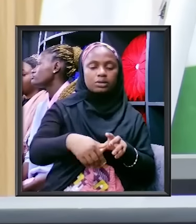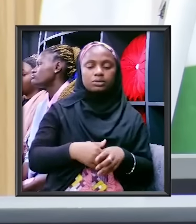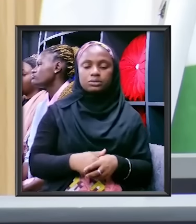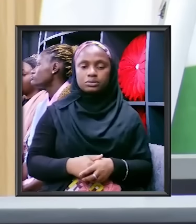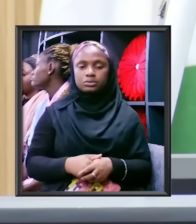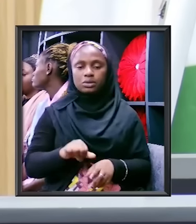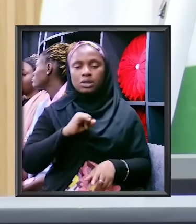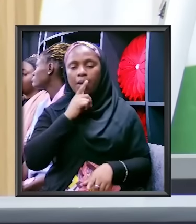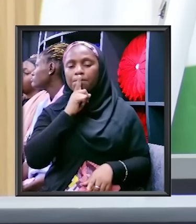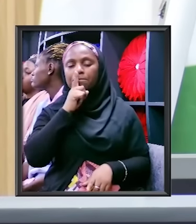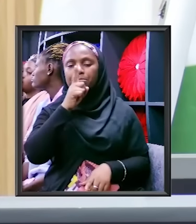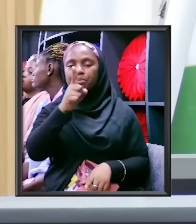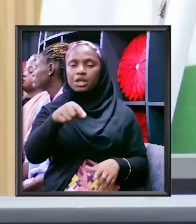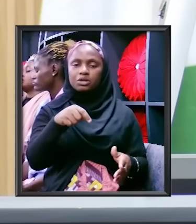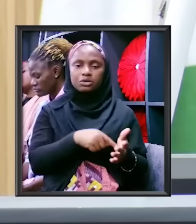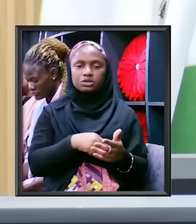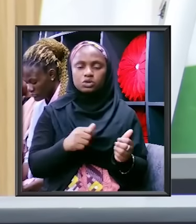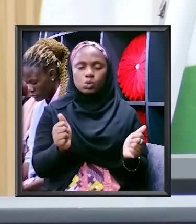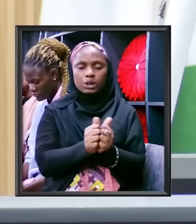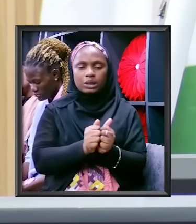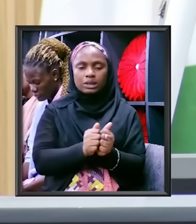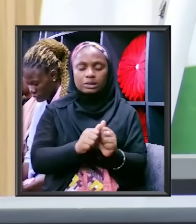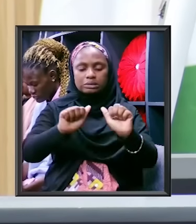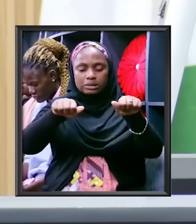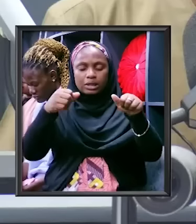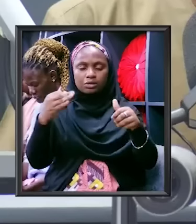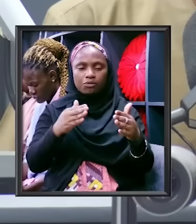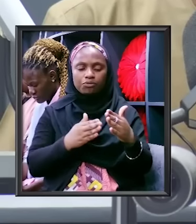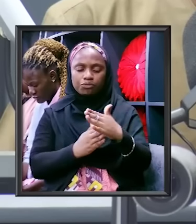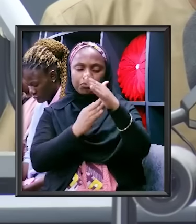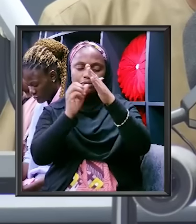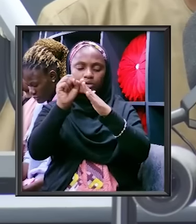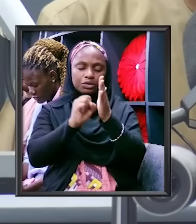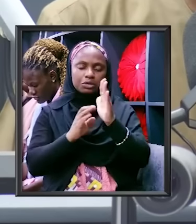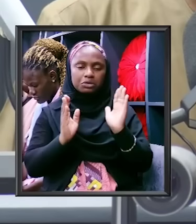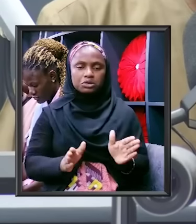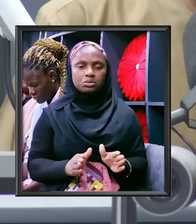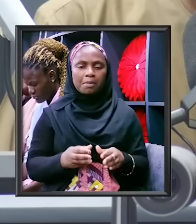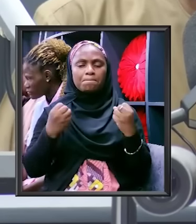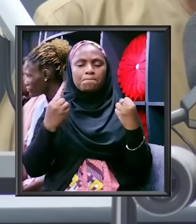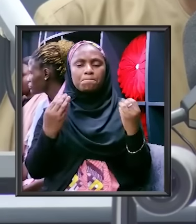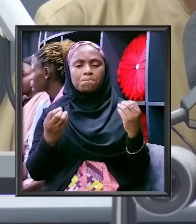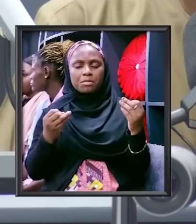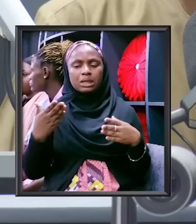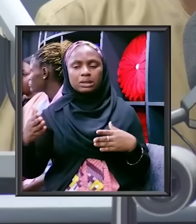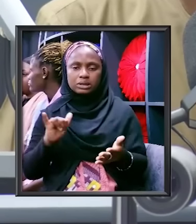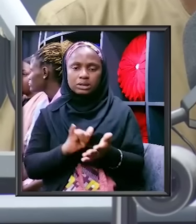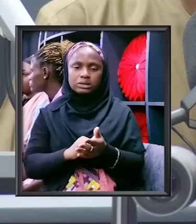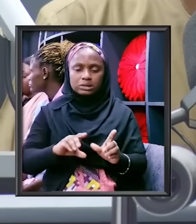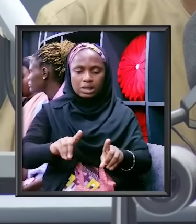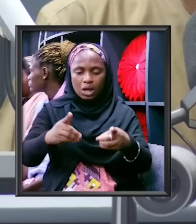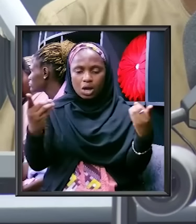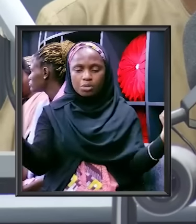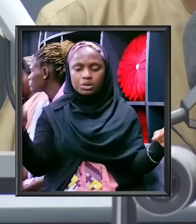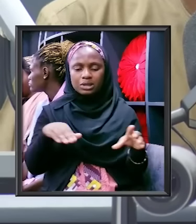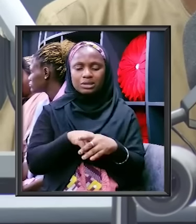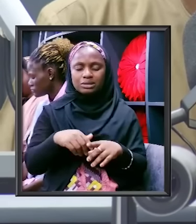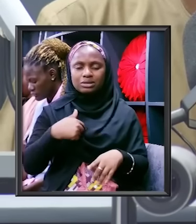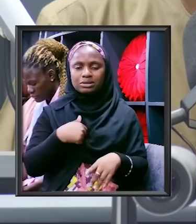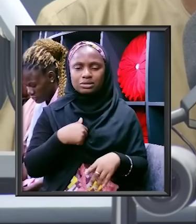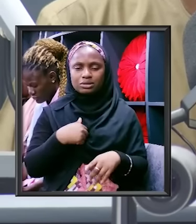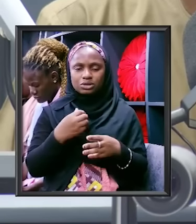Yes. I am telling you. With this kind of leadership in some corporate, many things when they happen for this country, I don't they lose hope. Me,